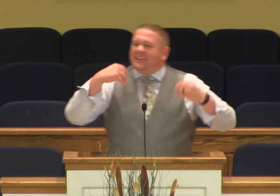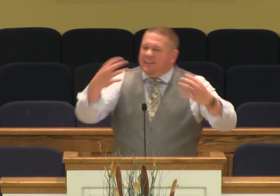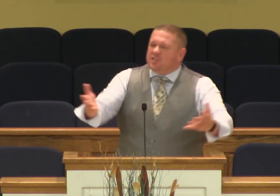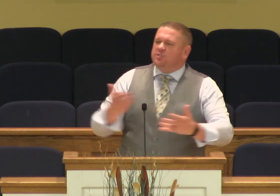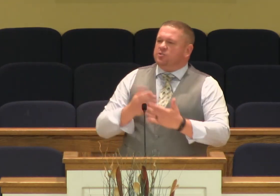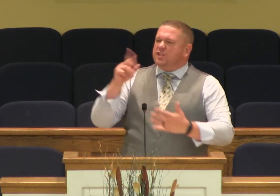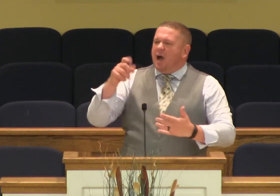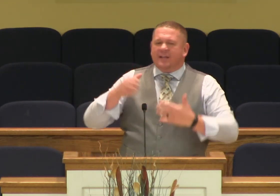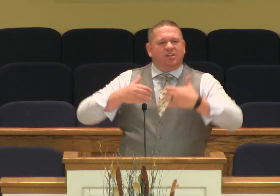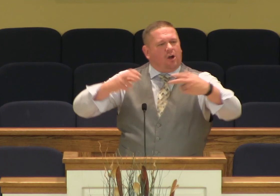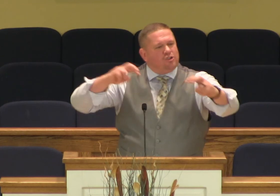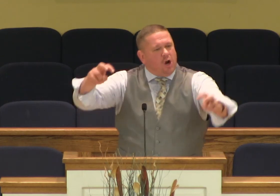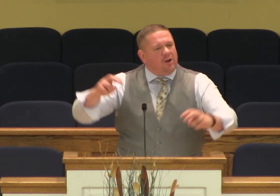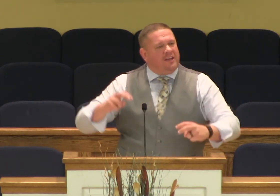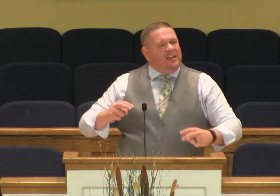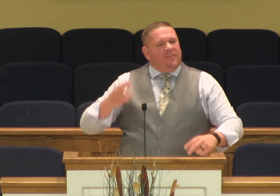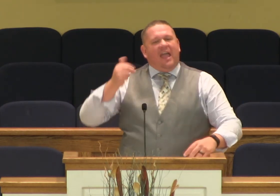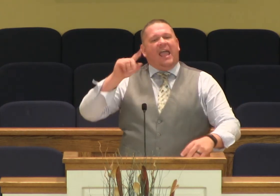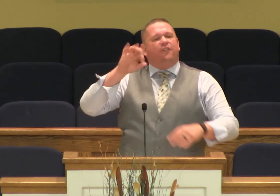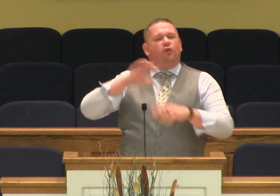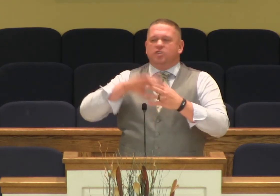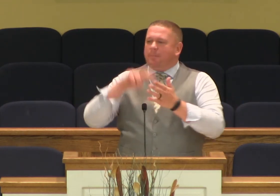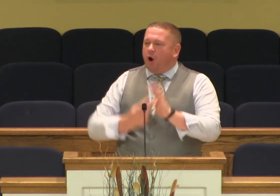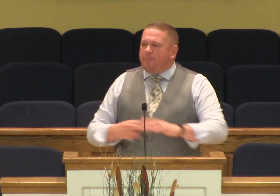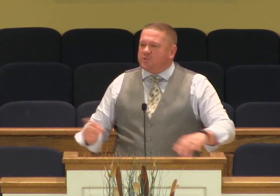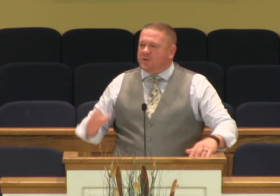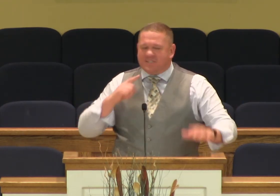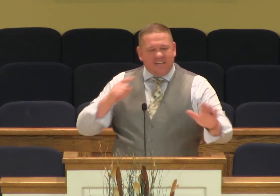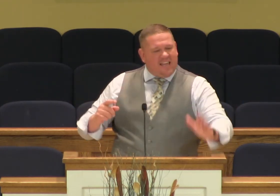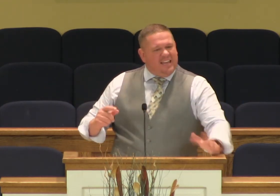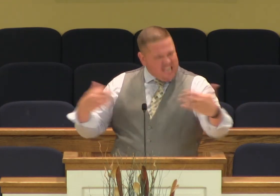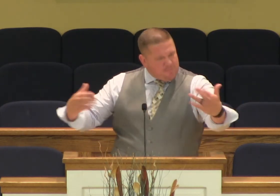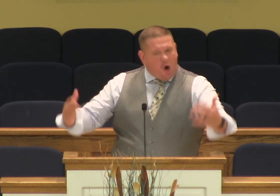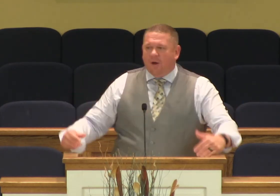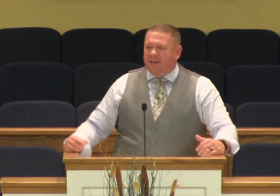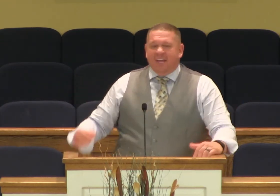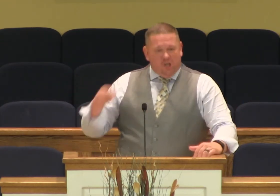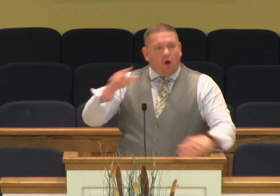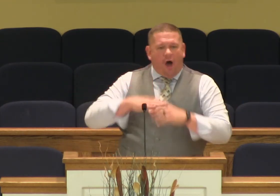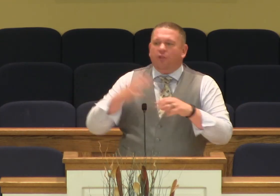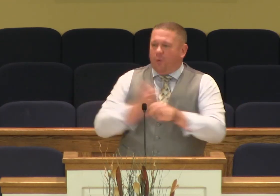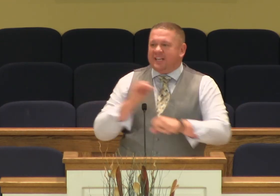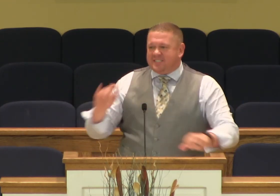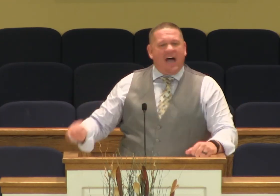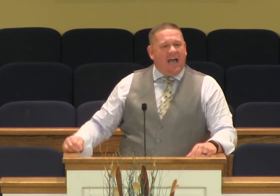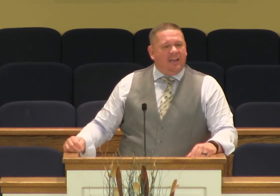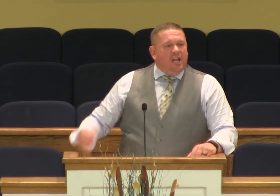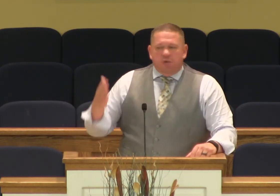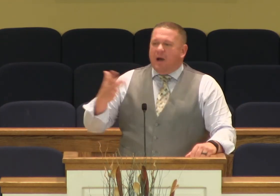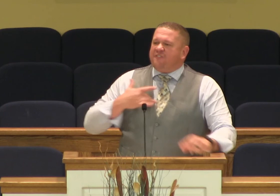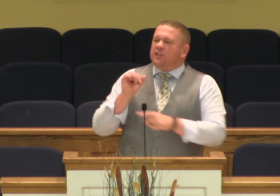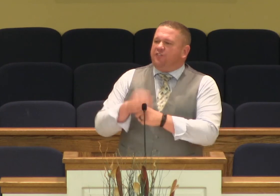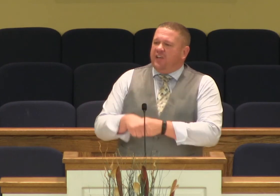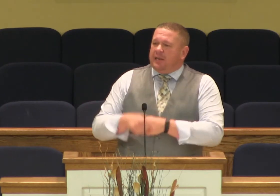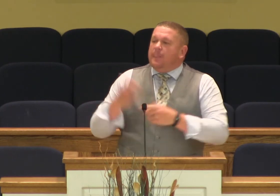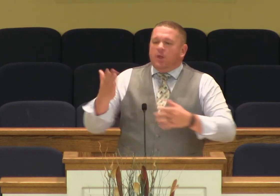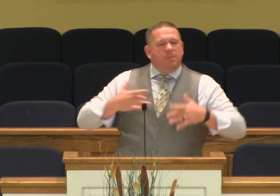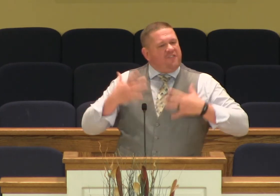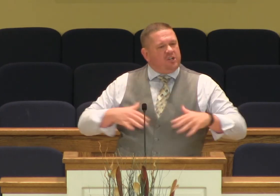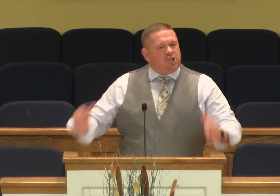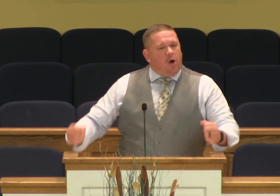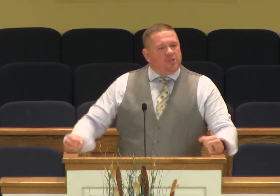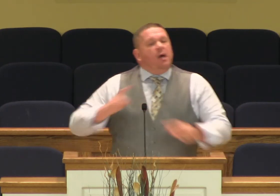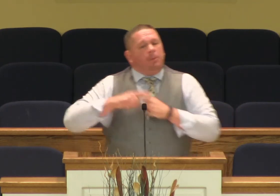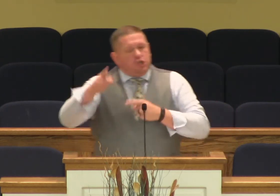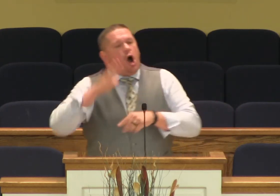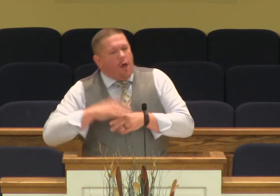why God gives us those nuggets along our journey, the handfuls on purpose where he says, hey, keep going. You're on the winning side. You might feel defeated. You might